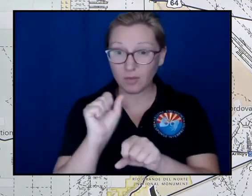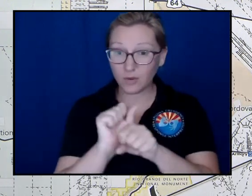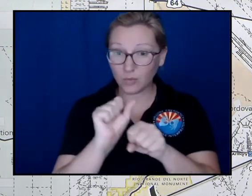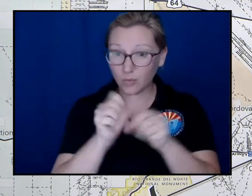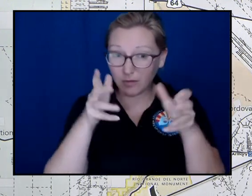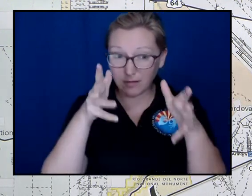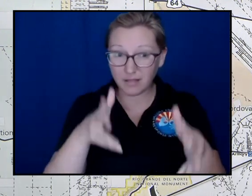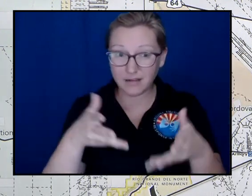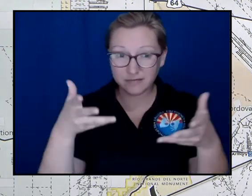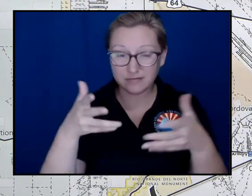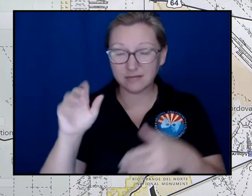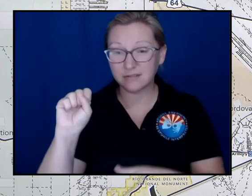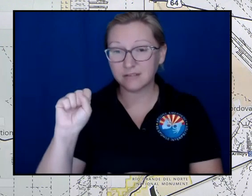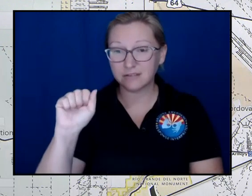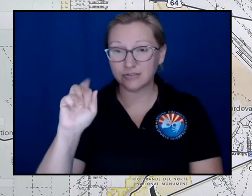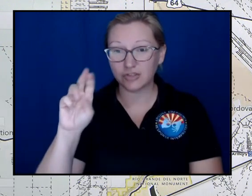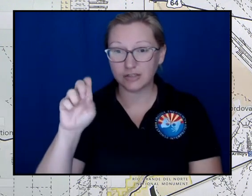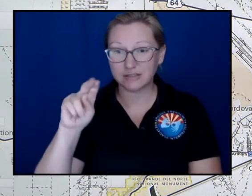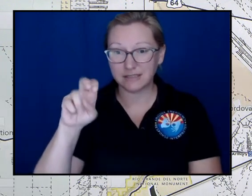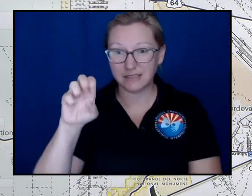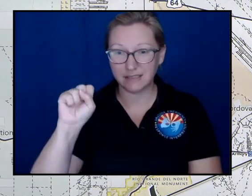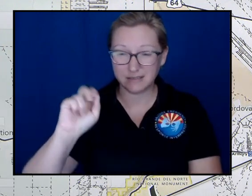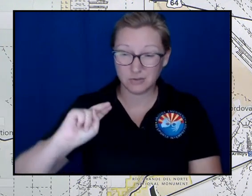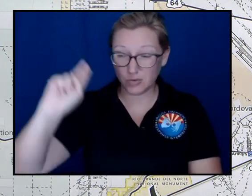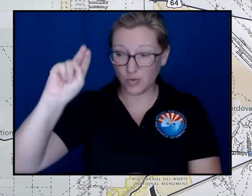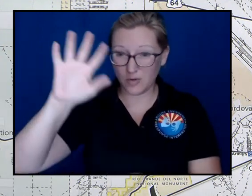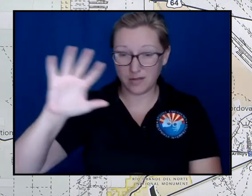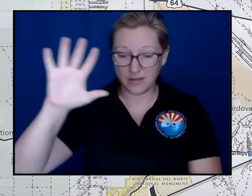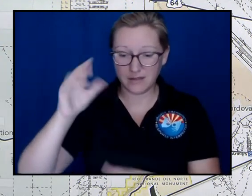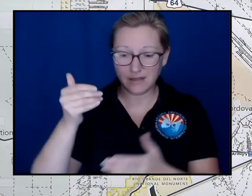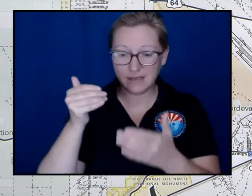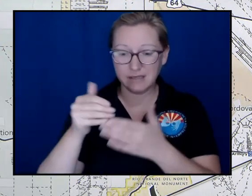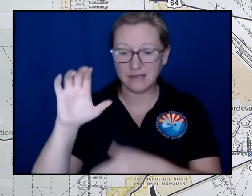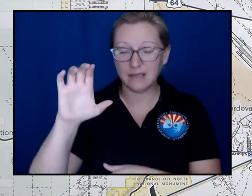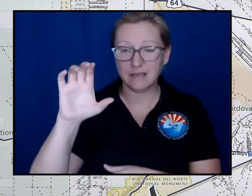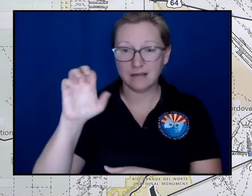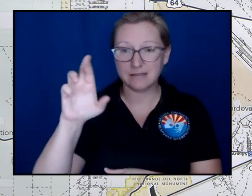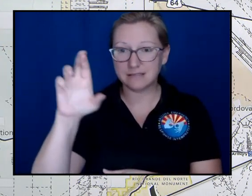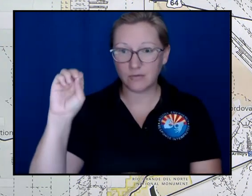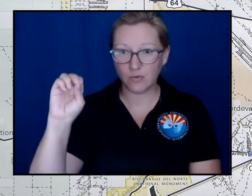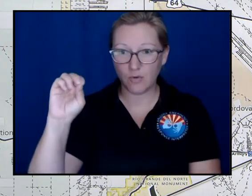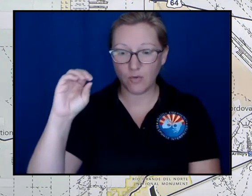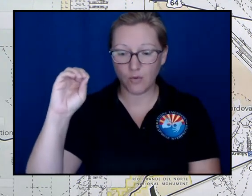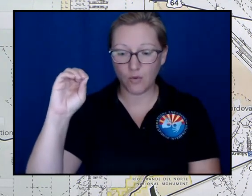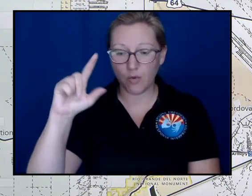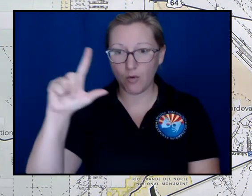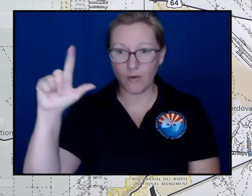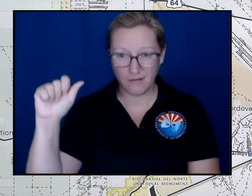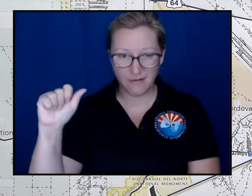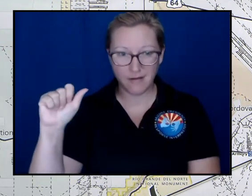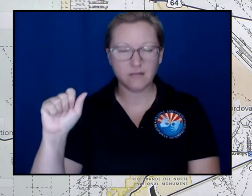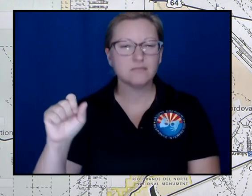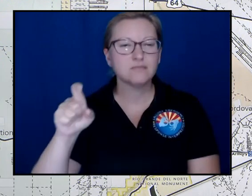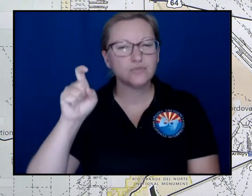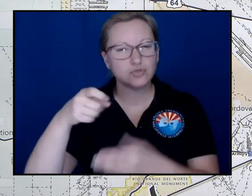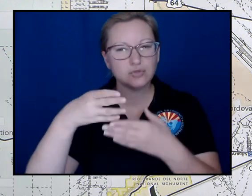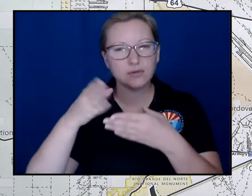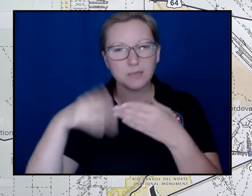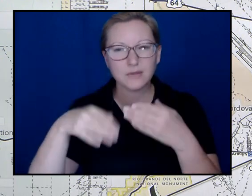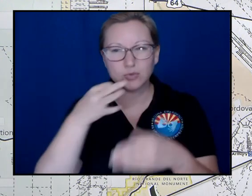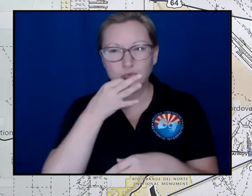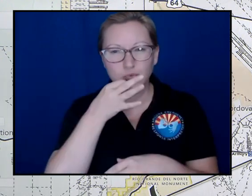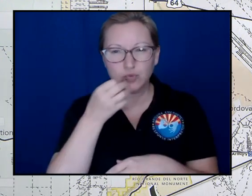north of Sardinas towards Cerro Olla. And they're working on that, and should have that complete in the next few days as well.